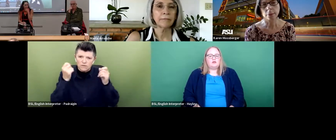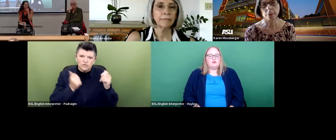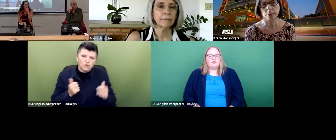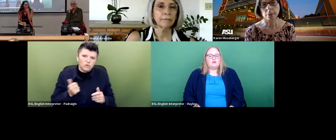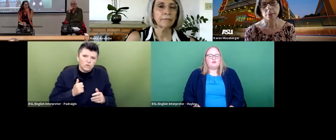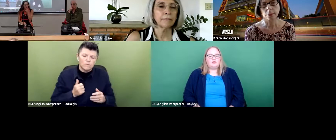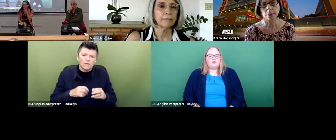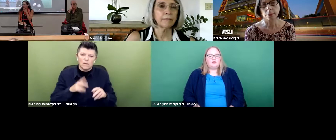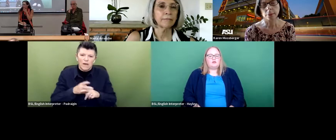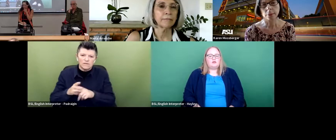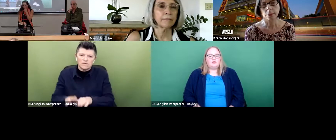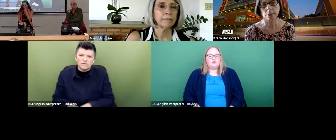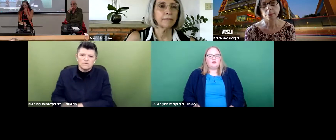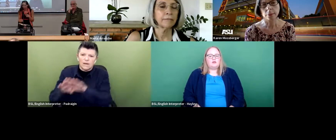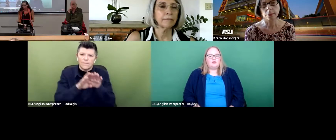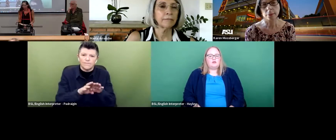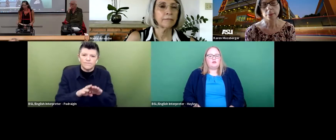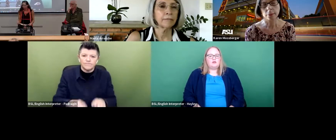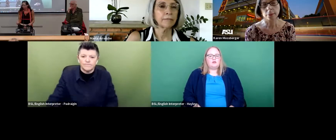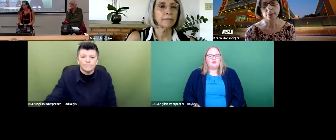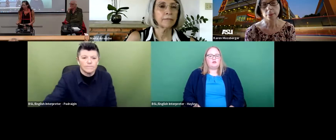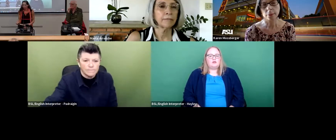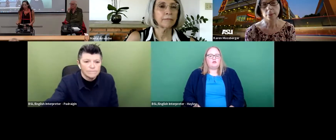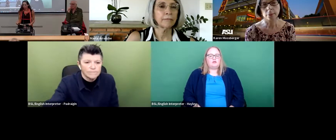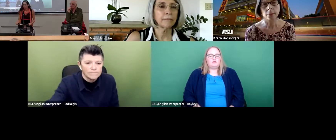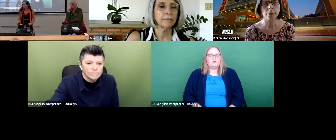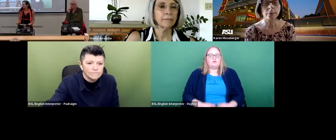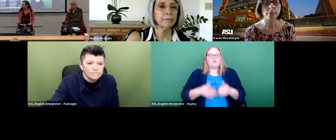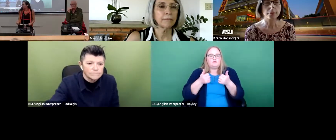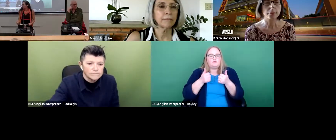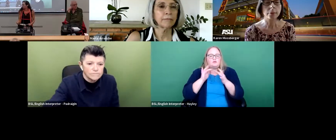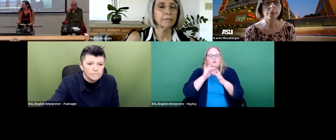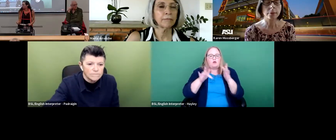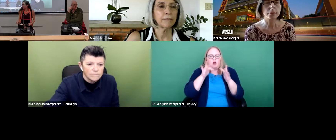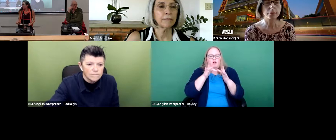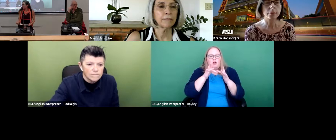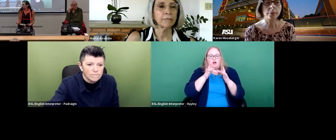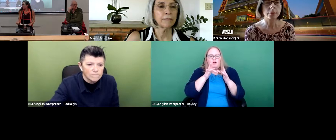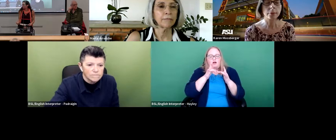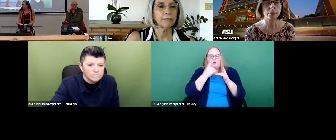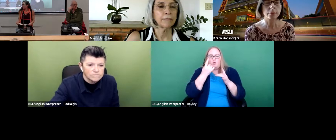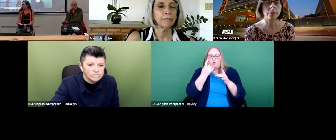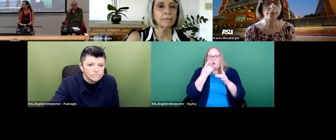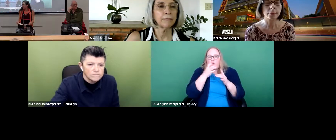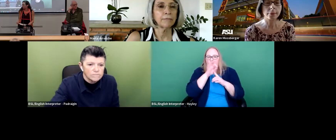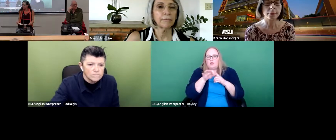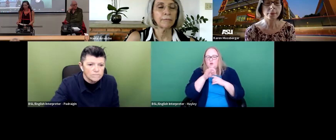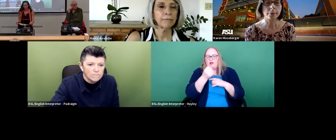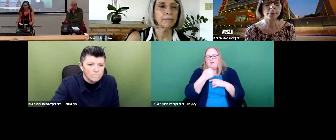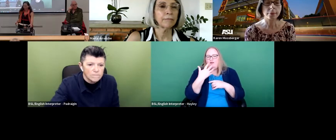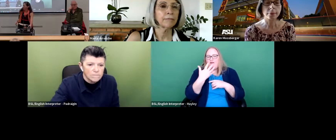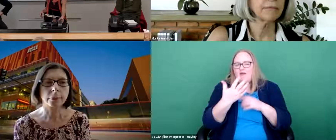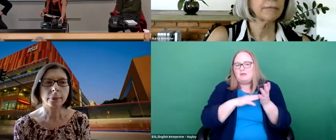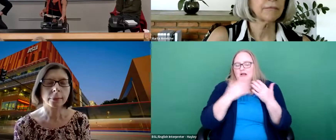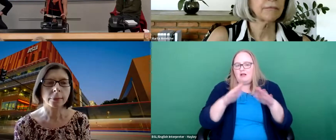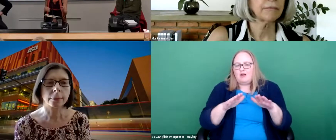same in different contexts. Thank you. I have one more question online, and we have 5 more minutes, so we'll get to yours. But it's a good